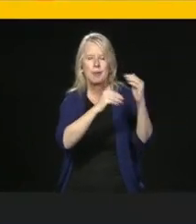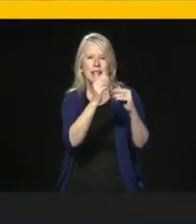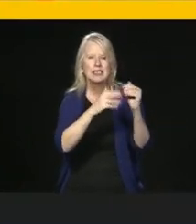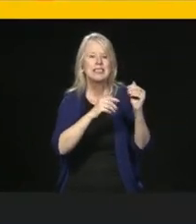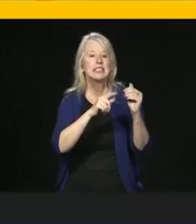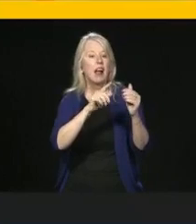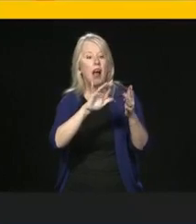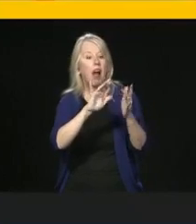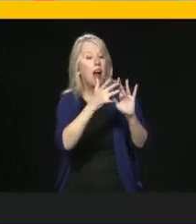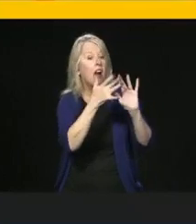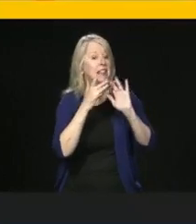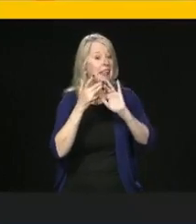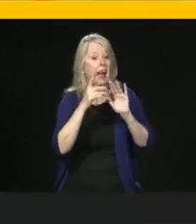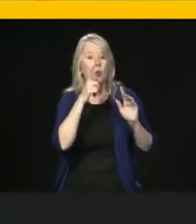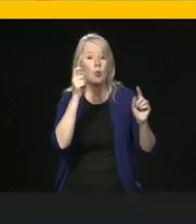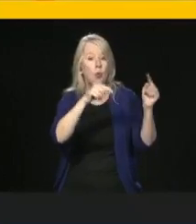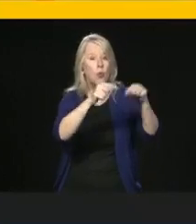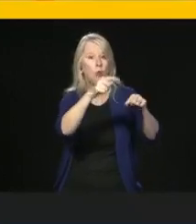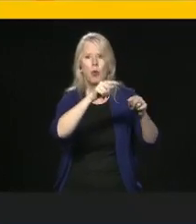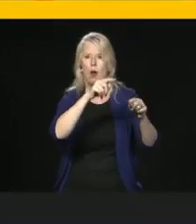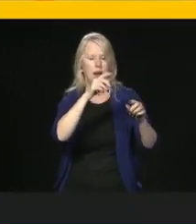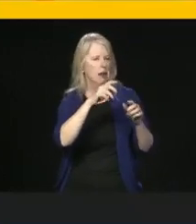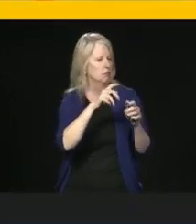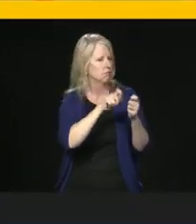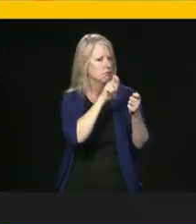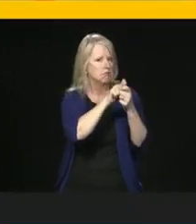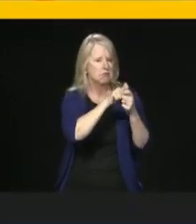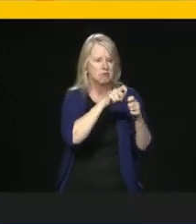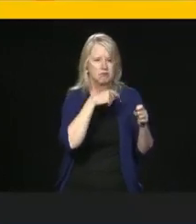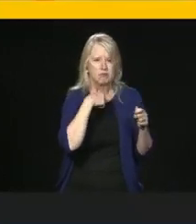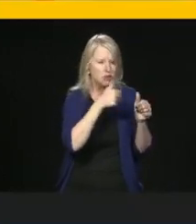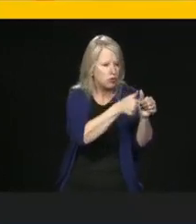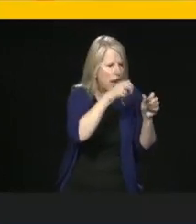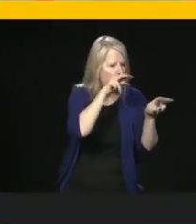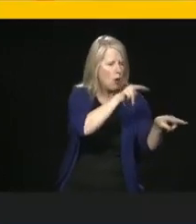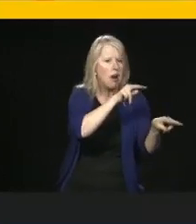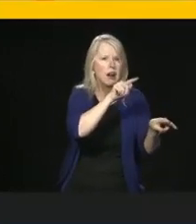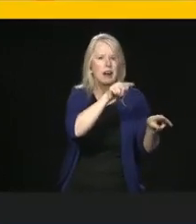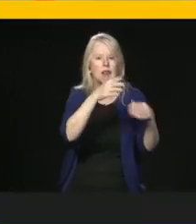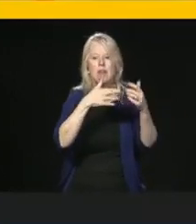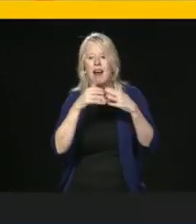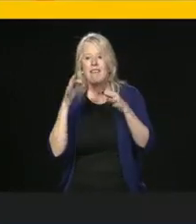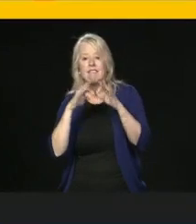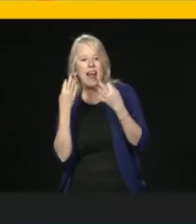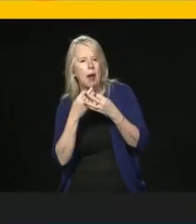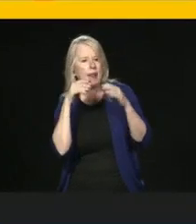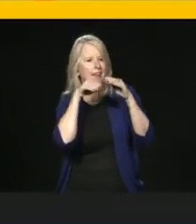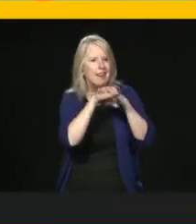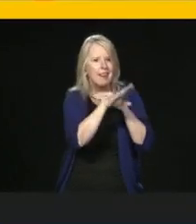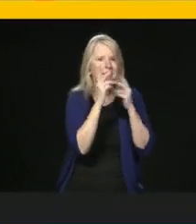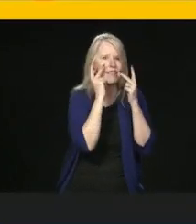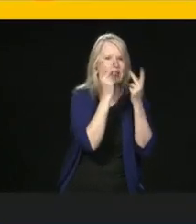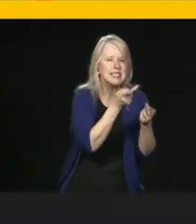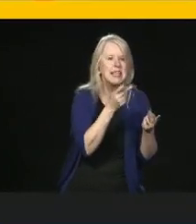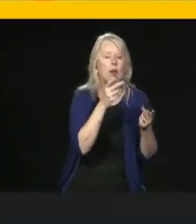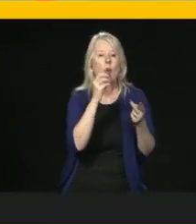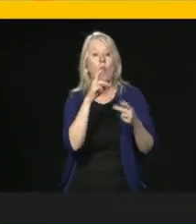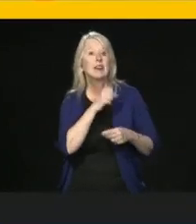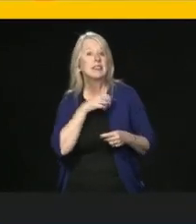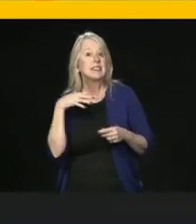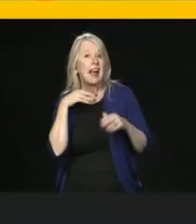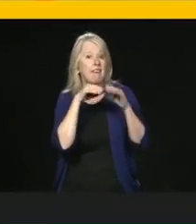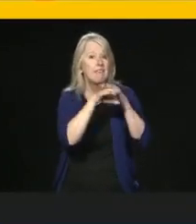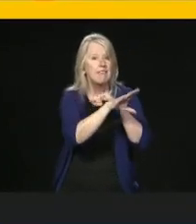completely tracked, whether they're families who go into the facility or staff or, of course, residents. And